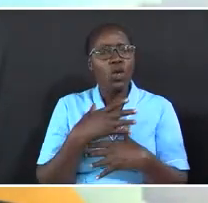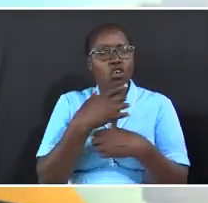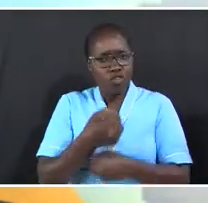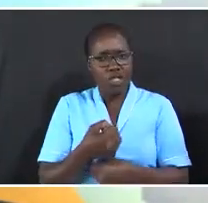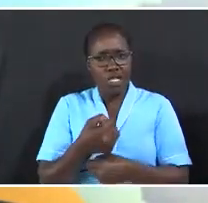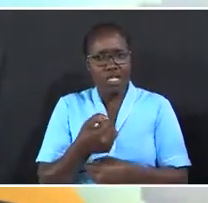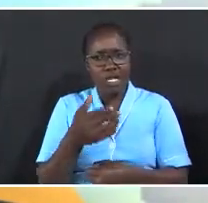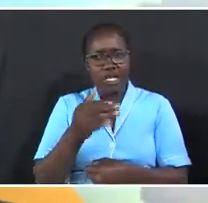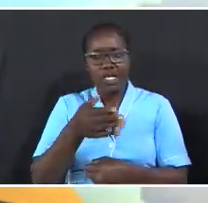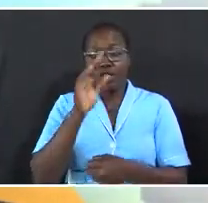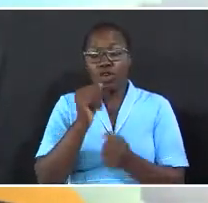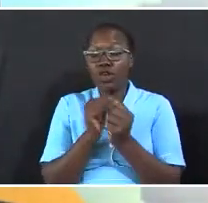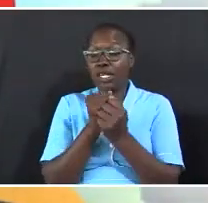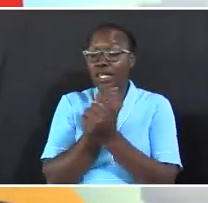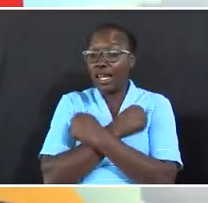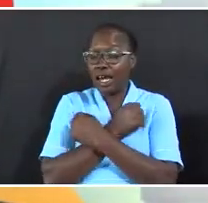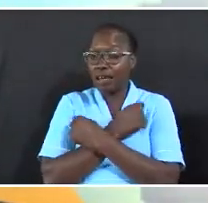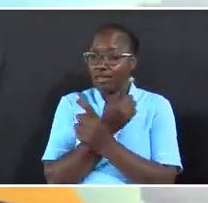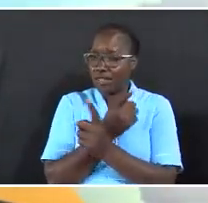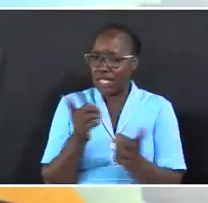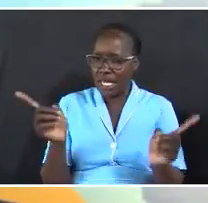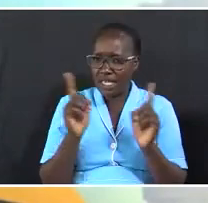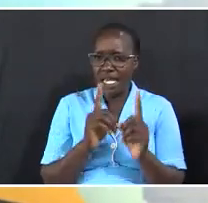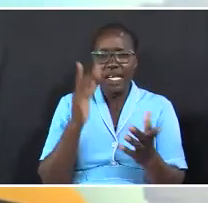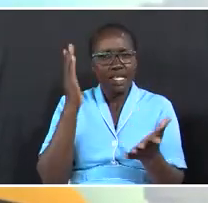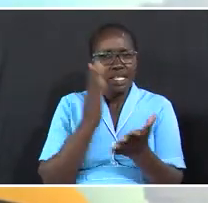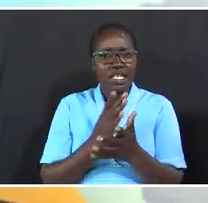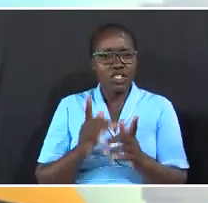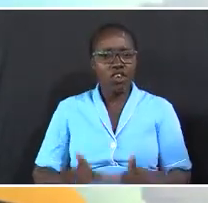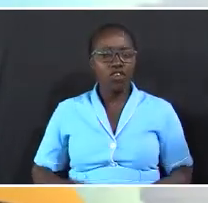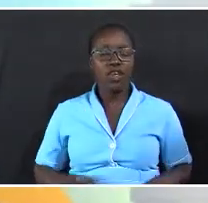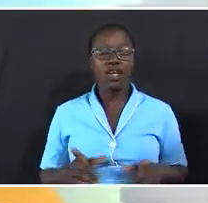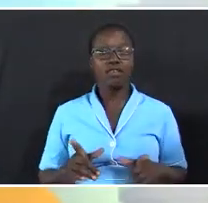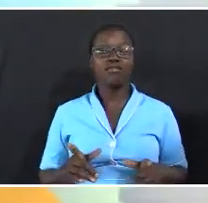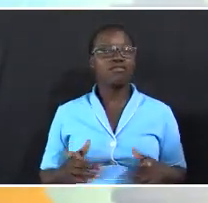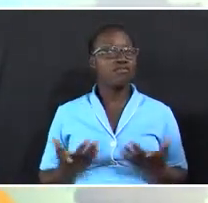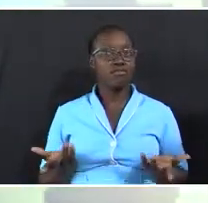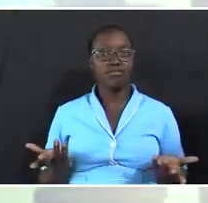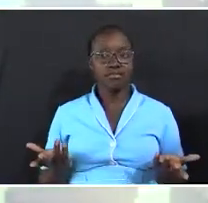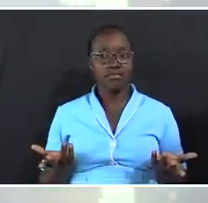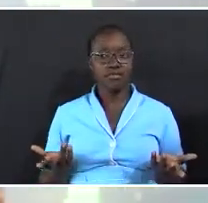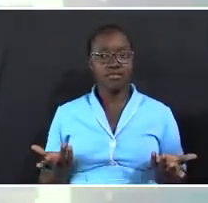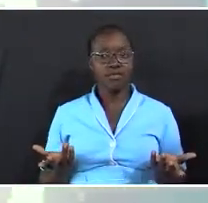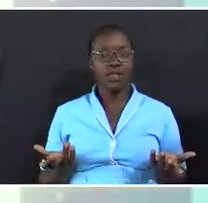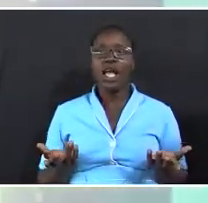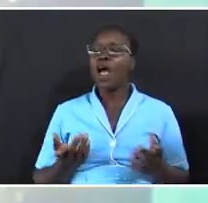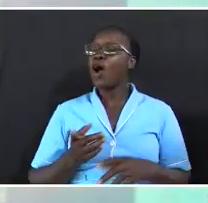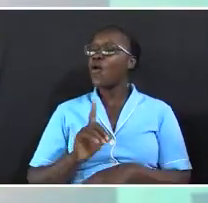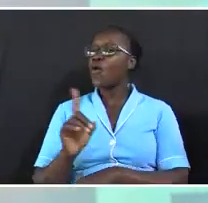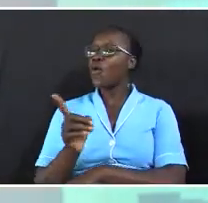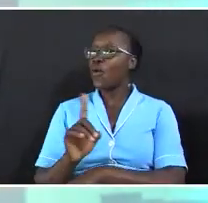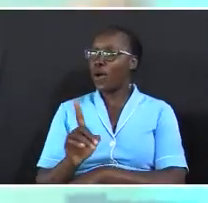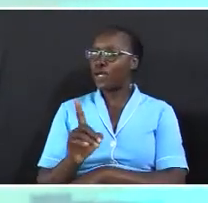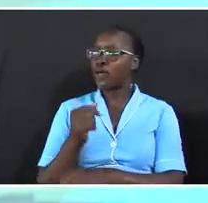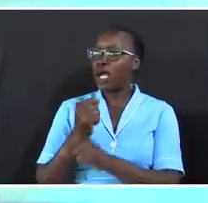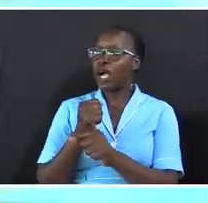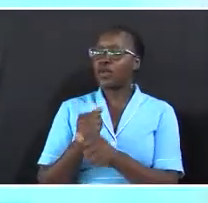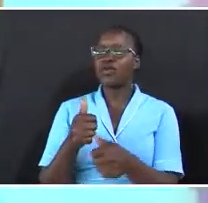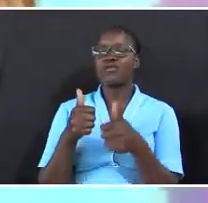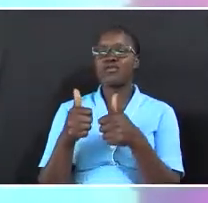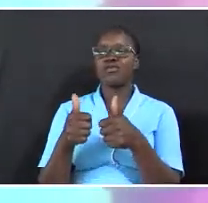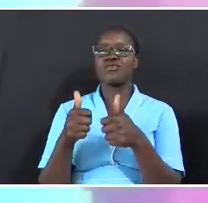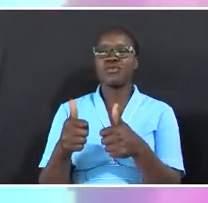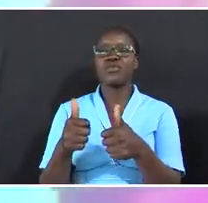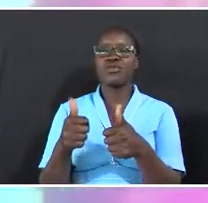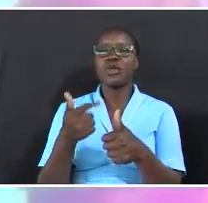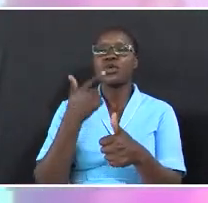confident that God loves us? Now, the reality of life is this. When we are doing well, we